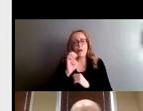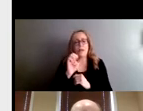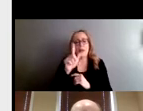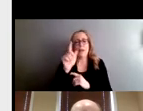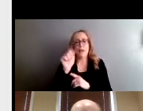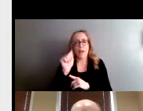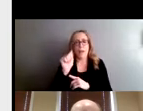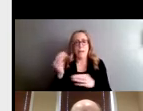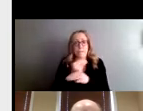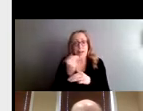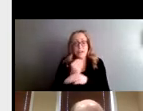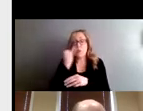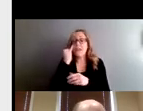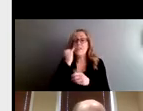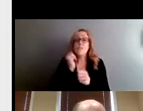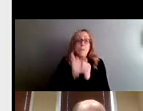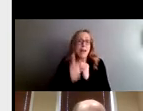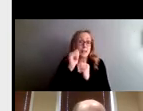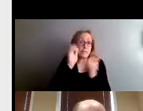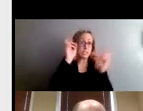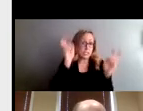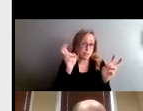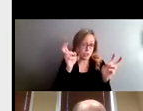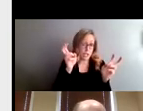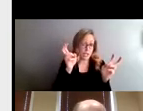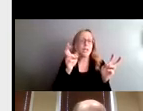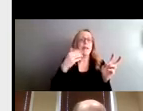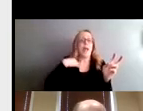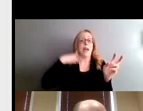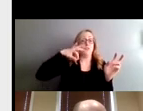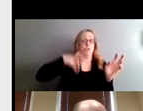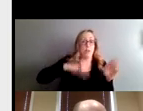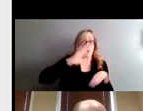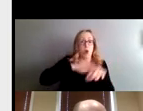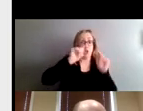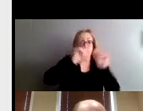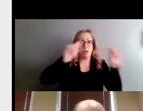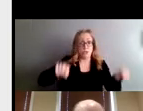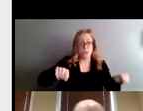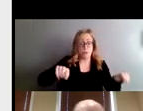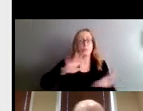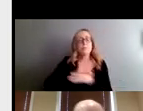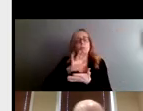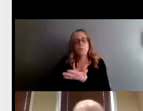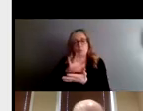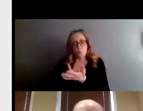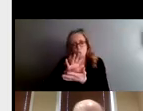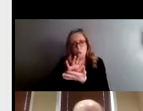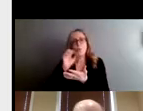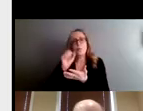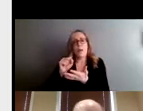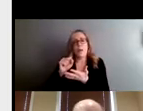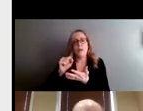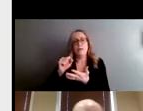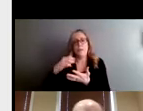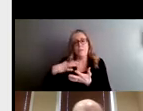they pass the subject matter and have that credit on their transcript, that the school can essentially apply for them